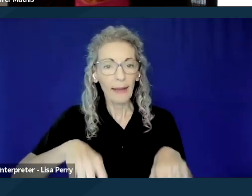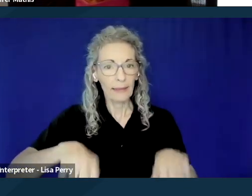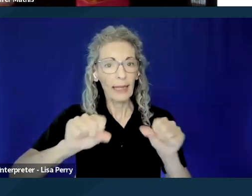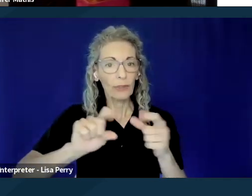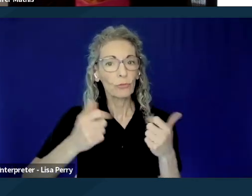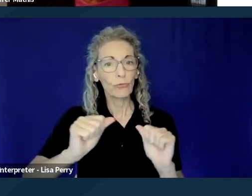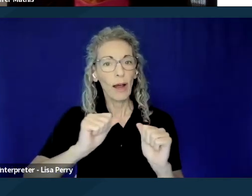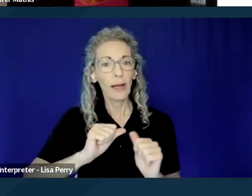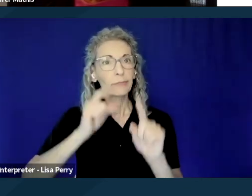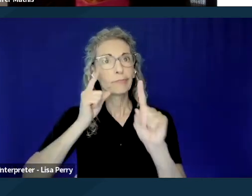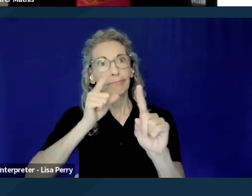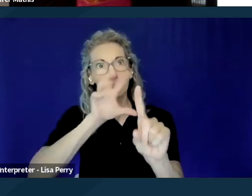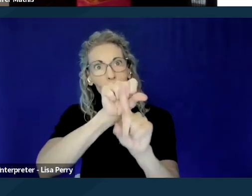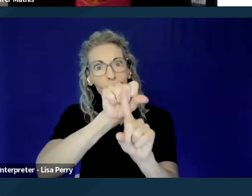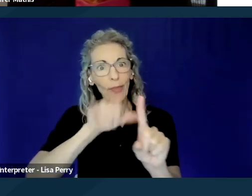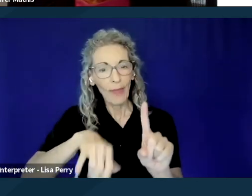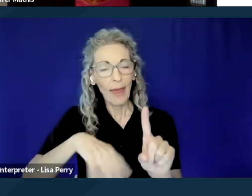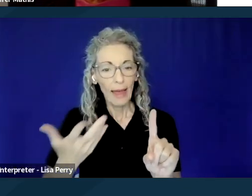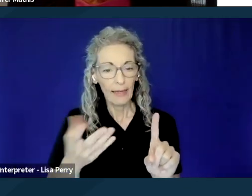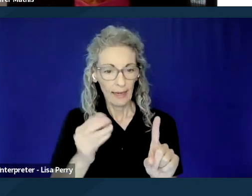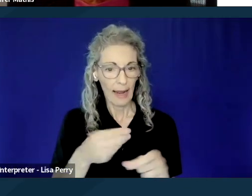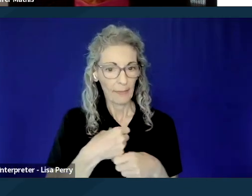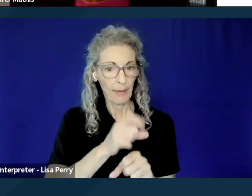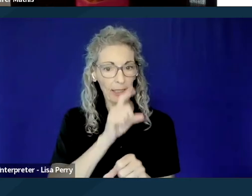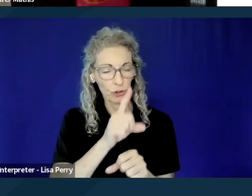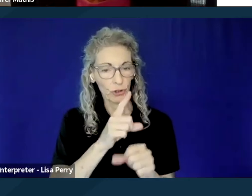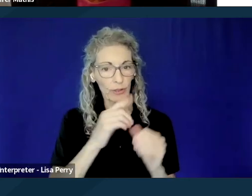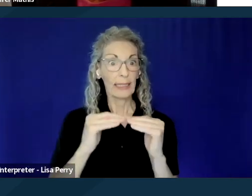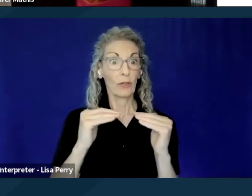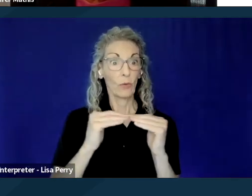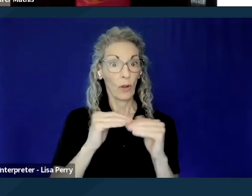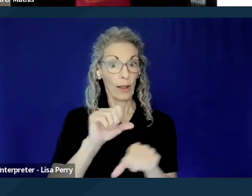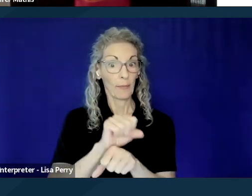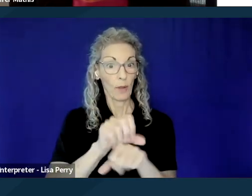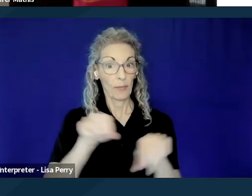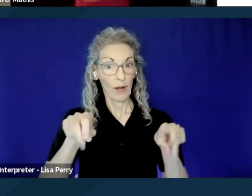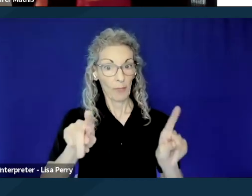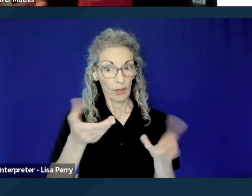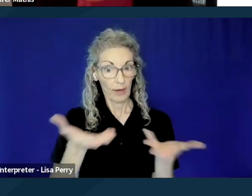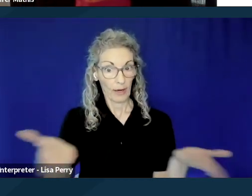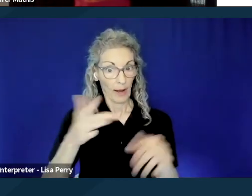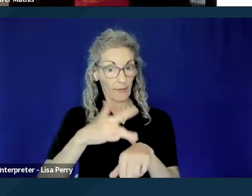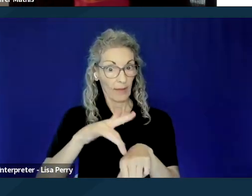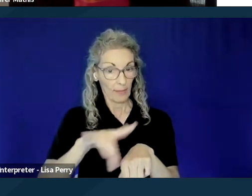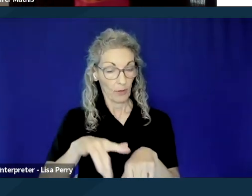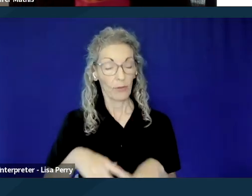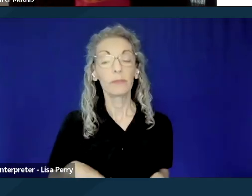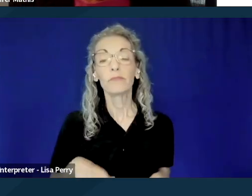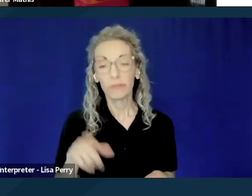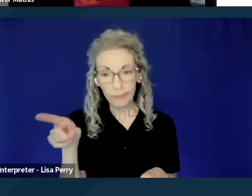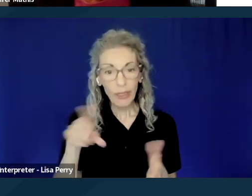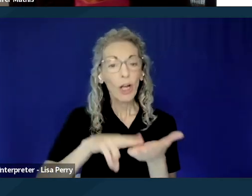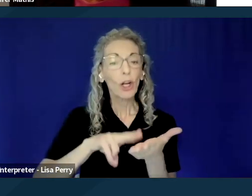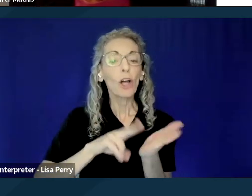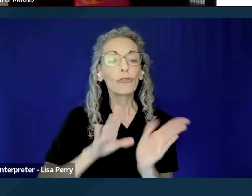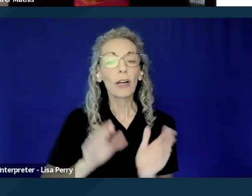those goals and to make equal employment opportunity available. And they can look at things like